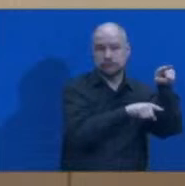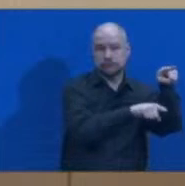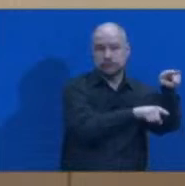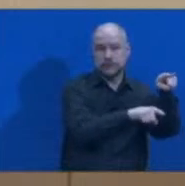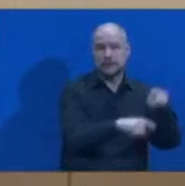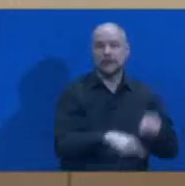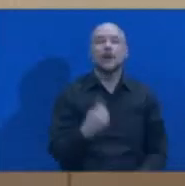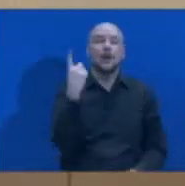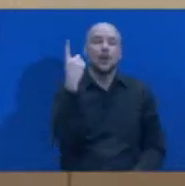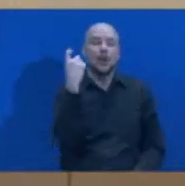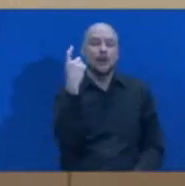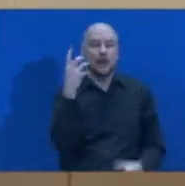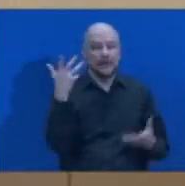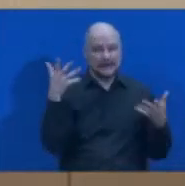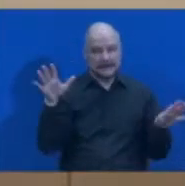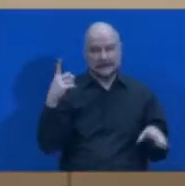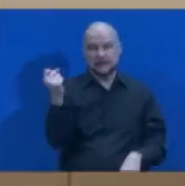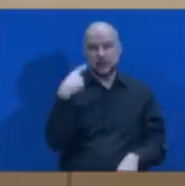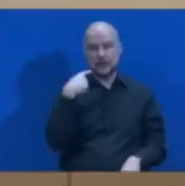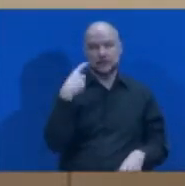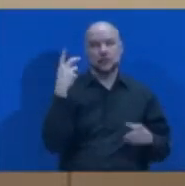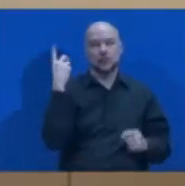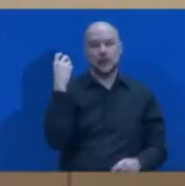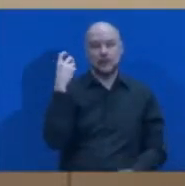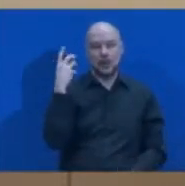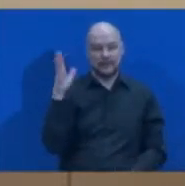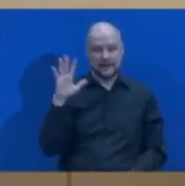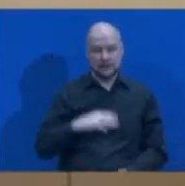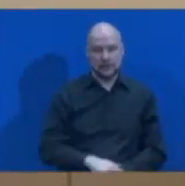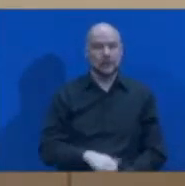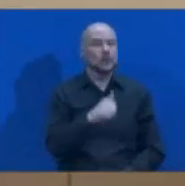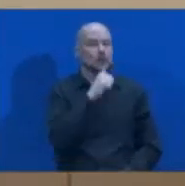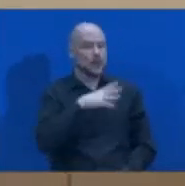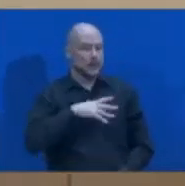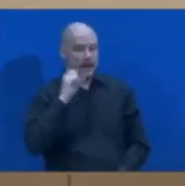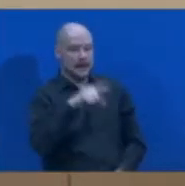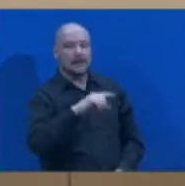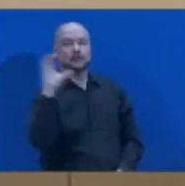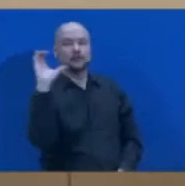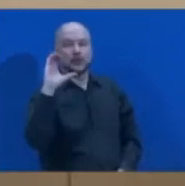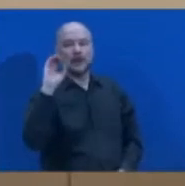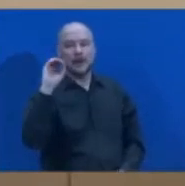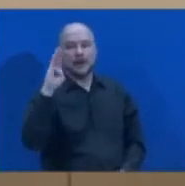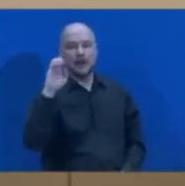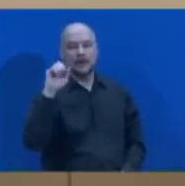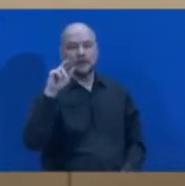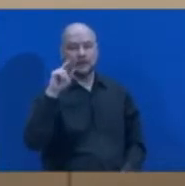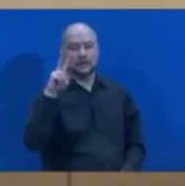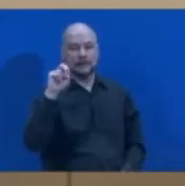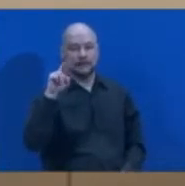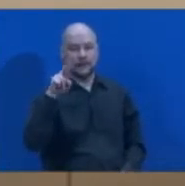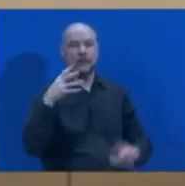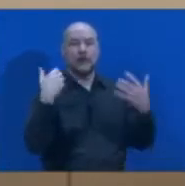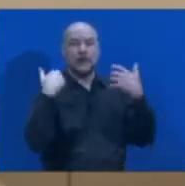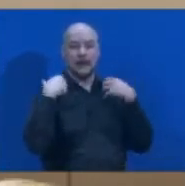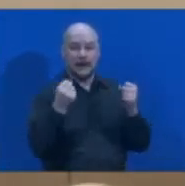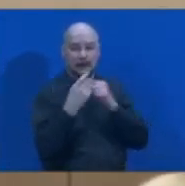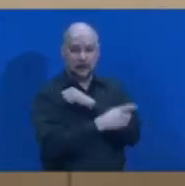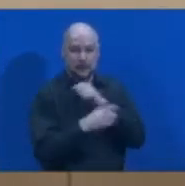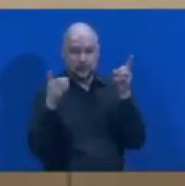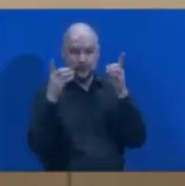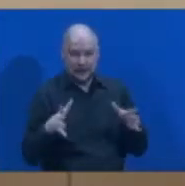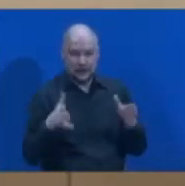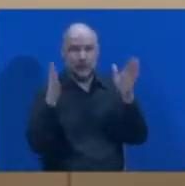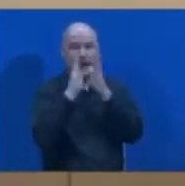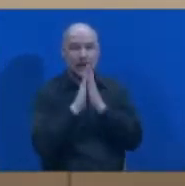Okay, we'll take one more question, please. It's Allison Cousins again from the Charlotte Observer. I had a question for Gibbie. As far as expanding